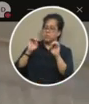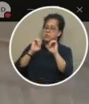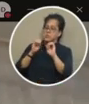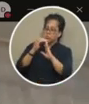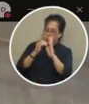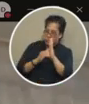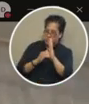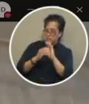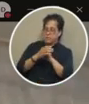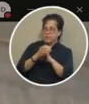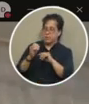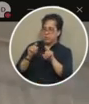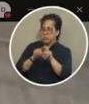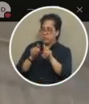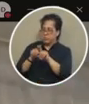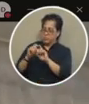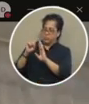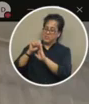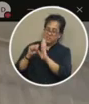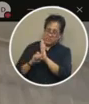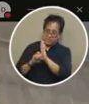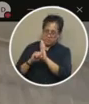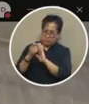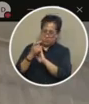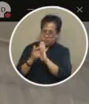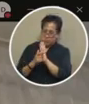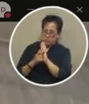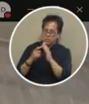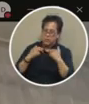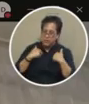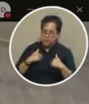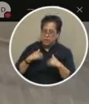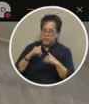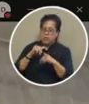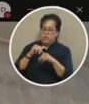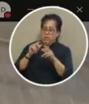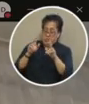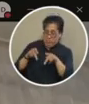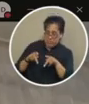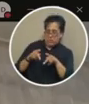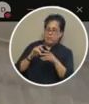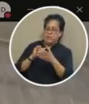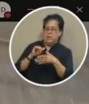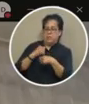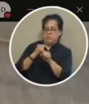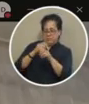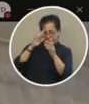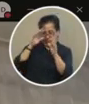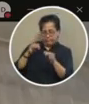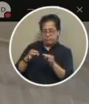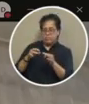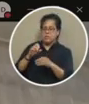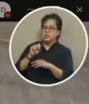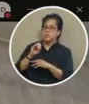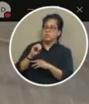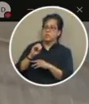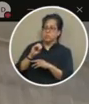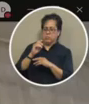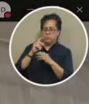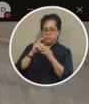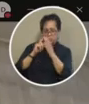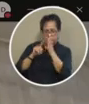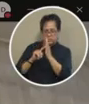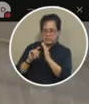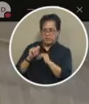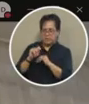then under the state provisions. The health authority is who makes those calls, and so they are looking at that. I